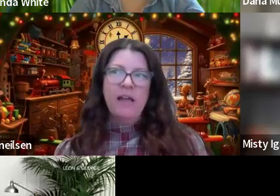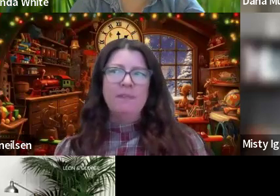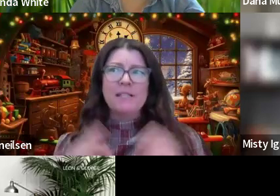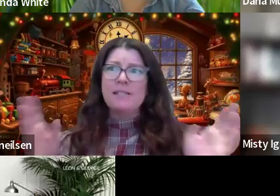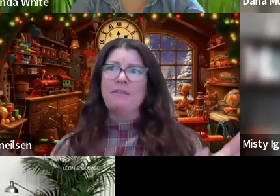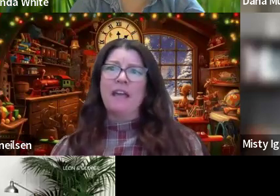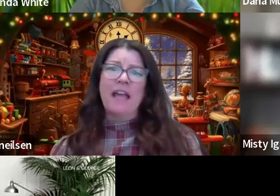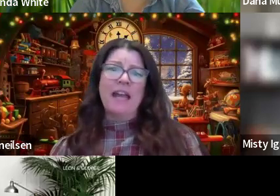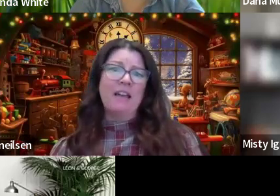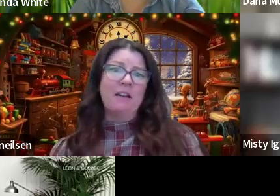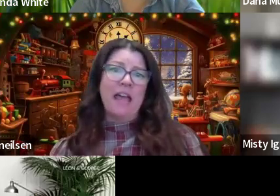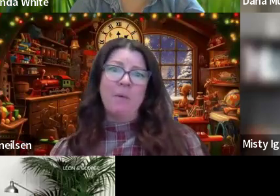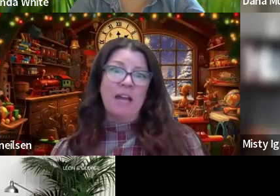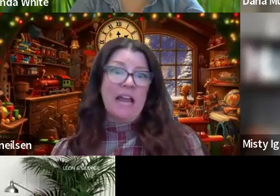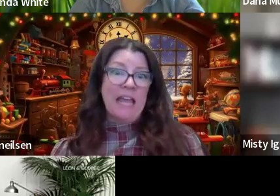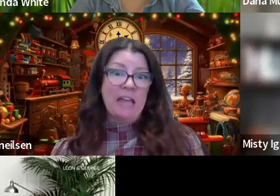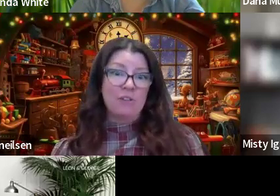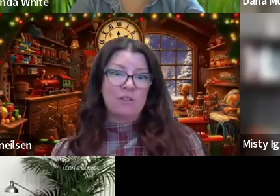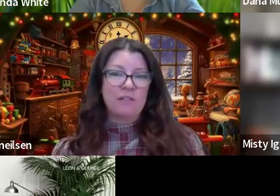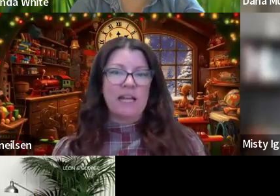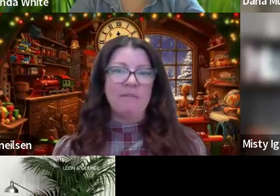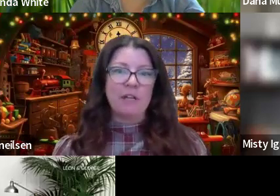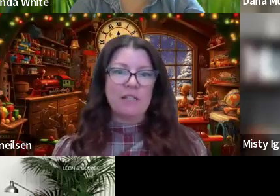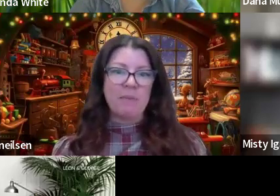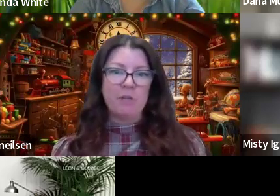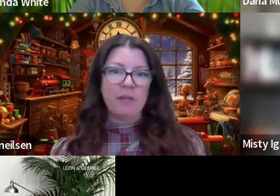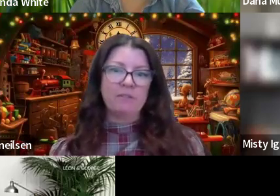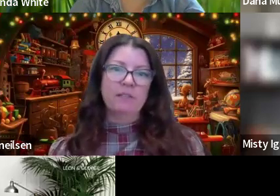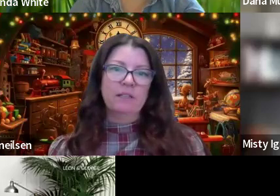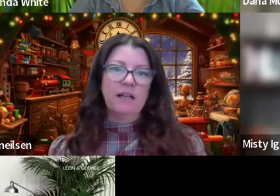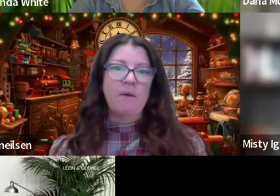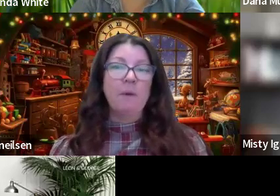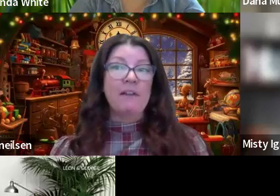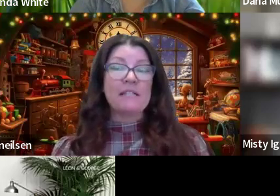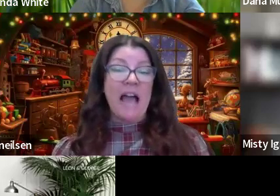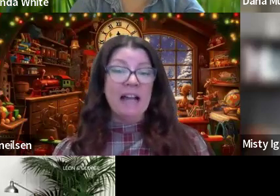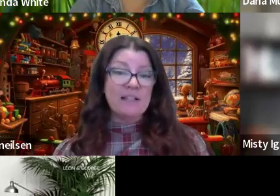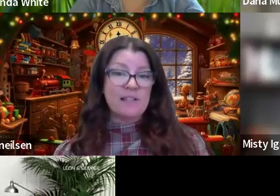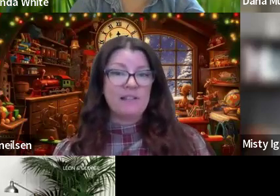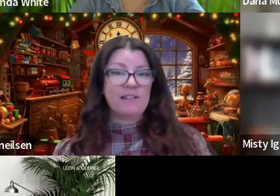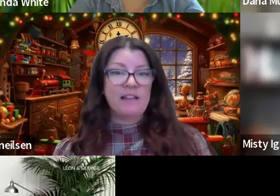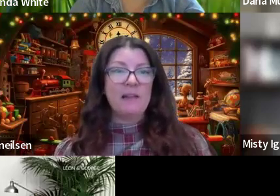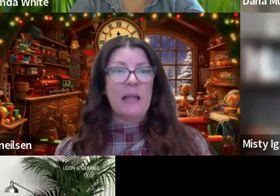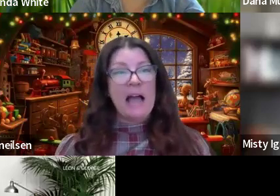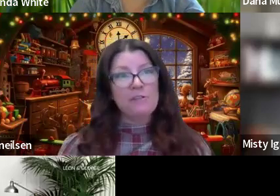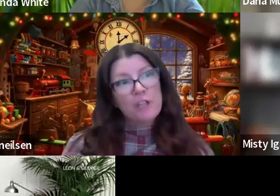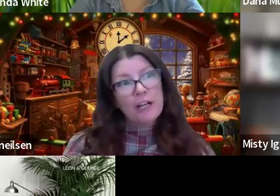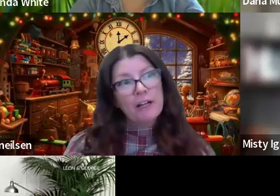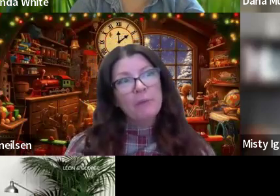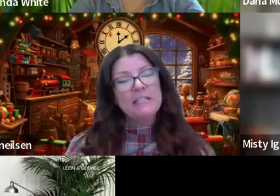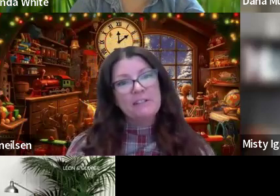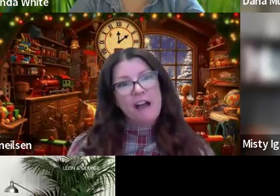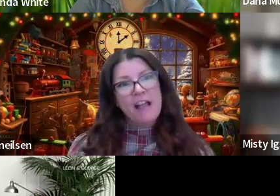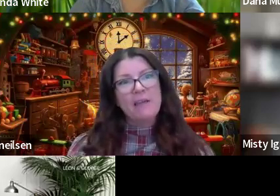cakewalks. And this is stuff that anyone at any age can have a good time doing. We have snacks.